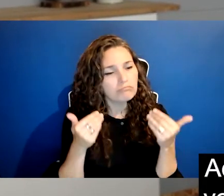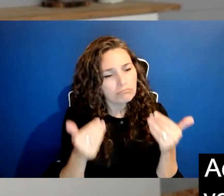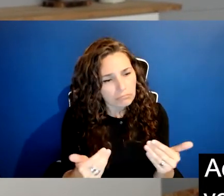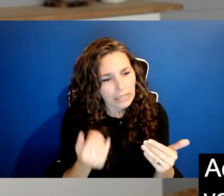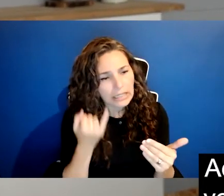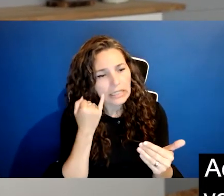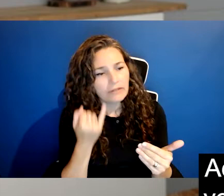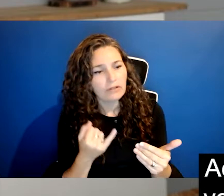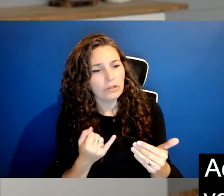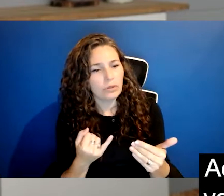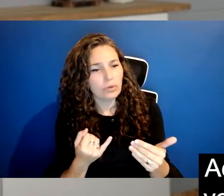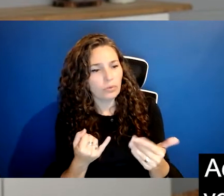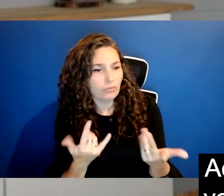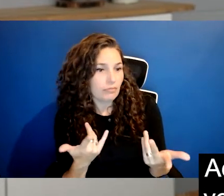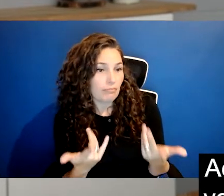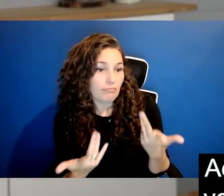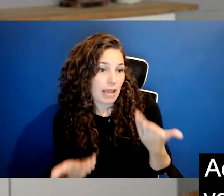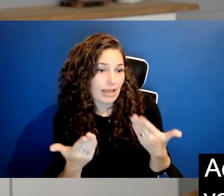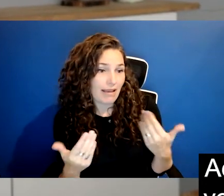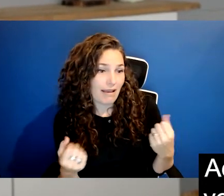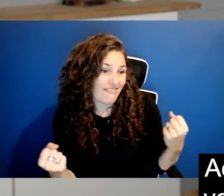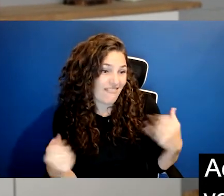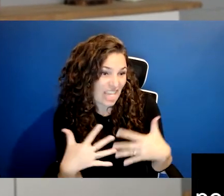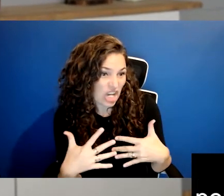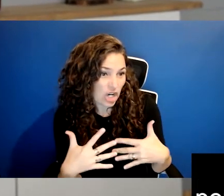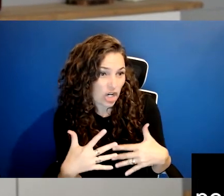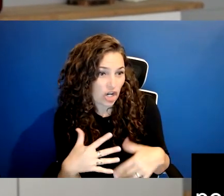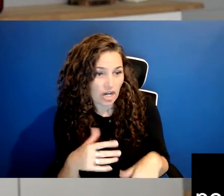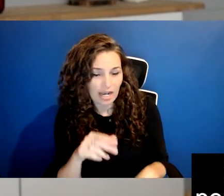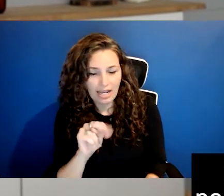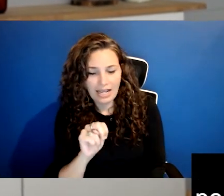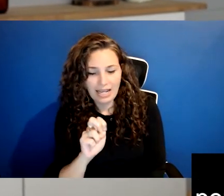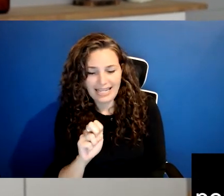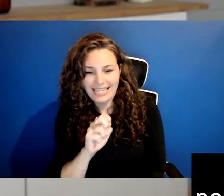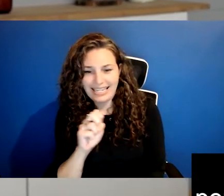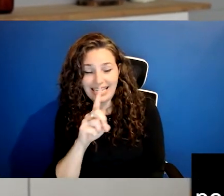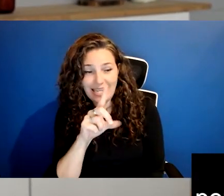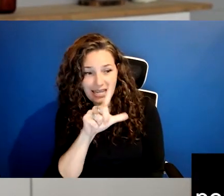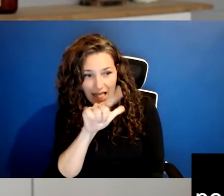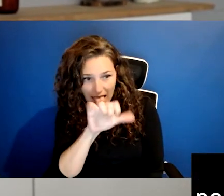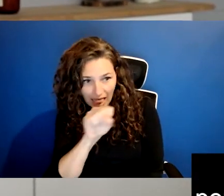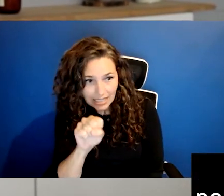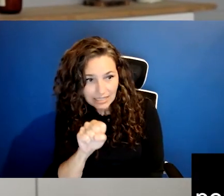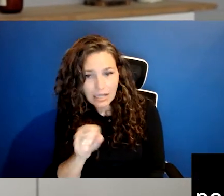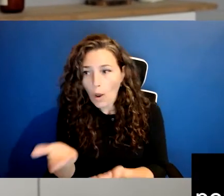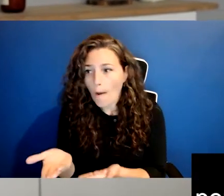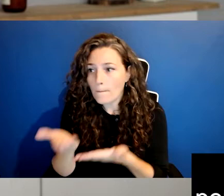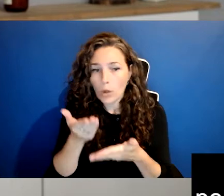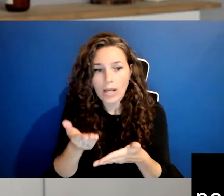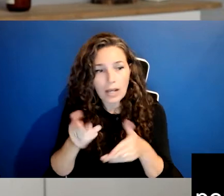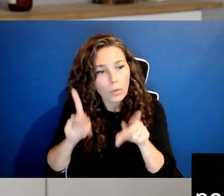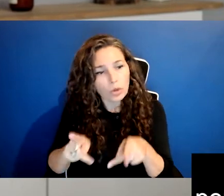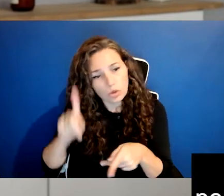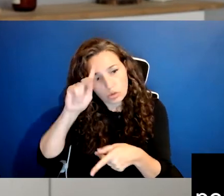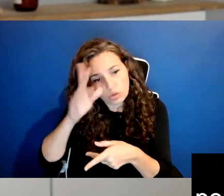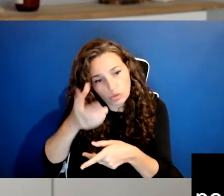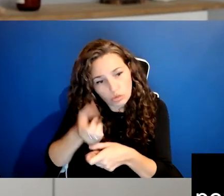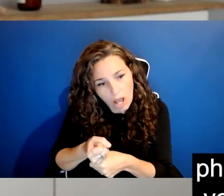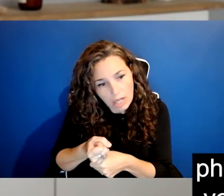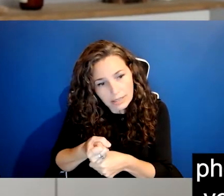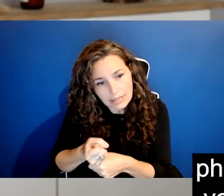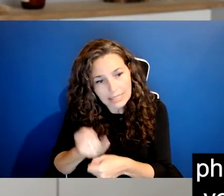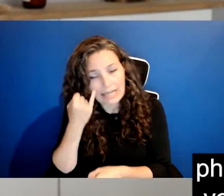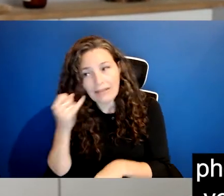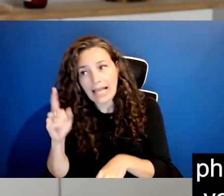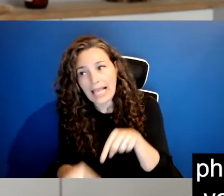vaccines when you have a fear of needles. Bring someone you trust with you. If they can't come in person, maybe they can be with you over